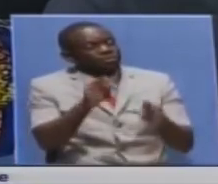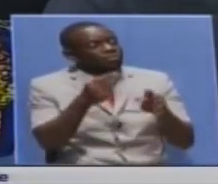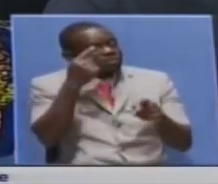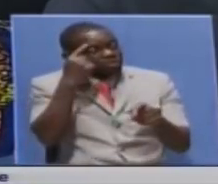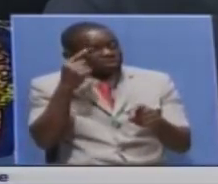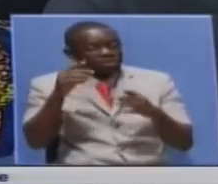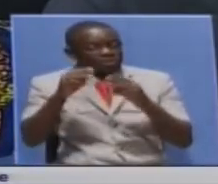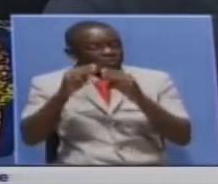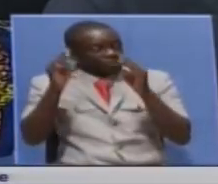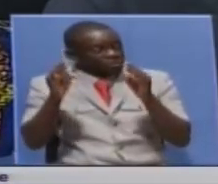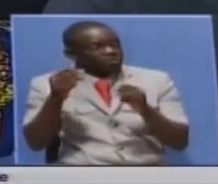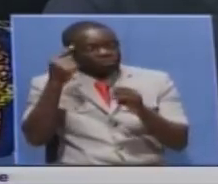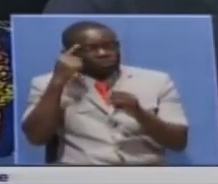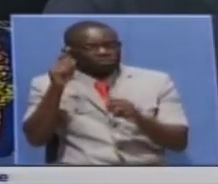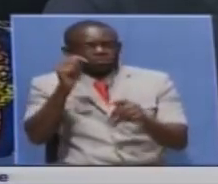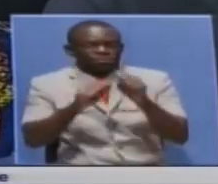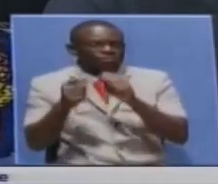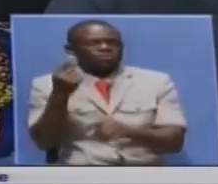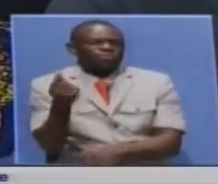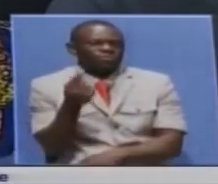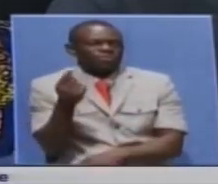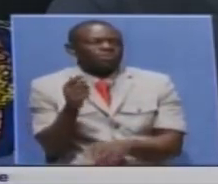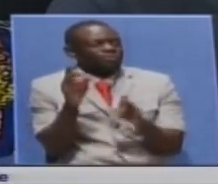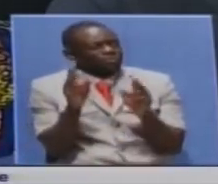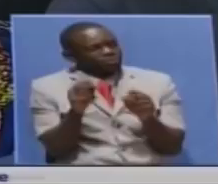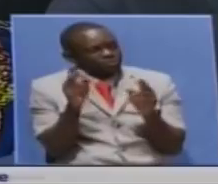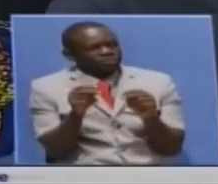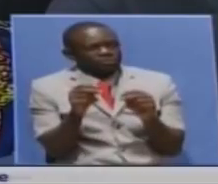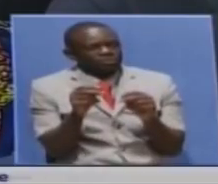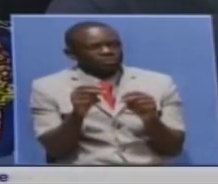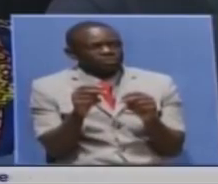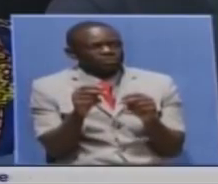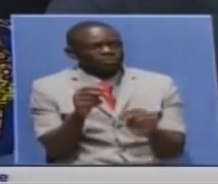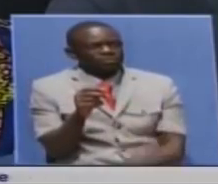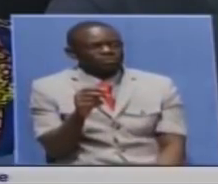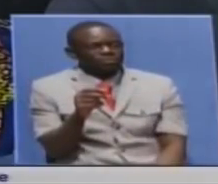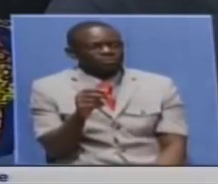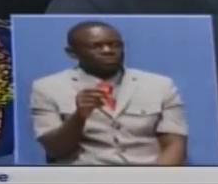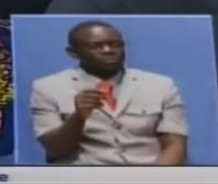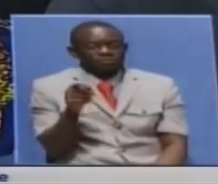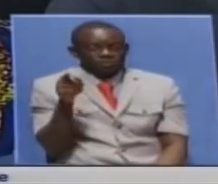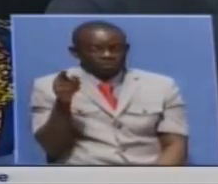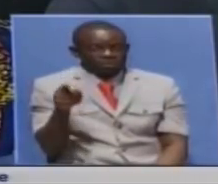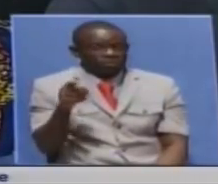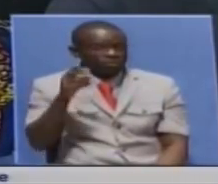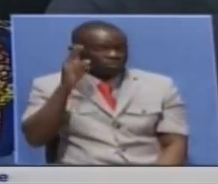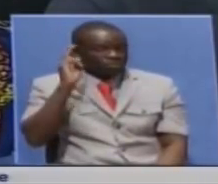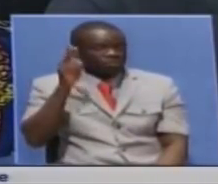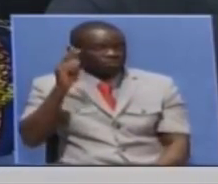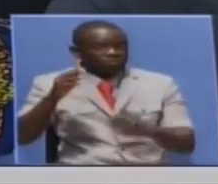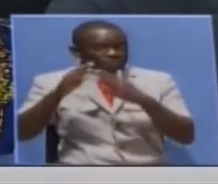Actually, tourism is a byproduct of the museum. The museum is a place of